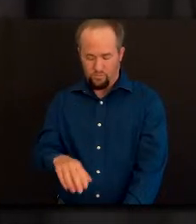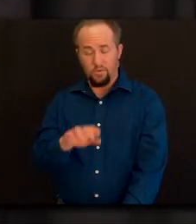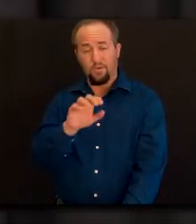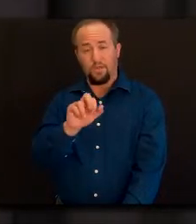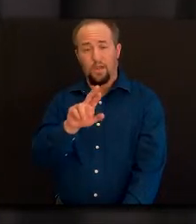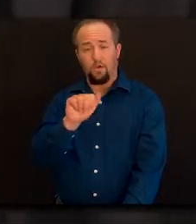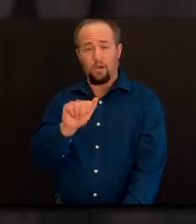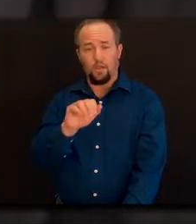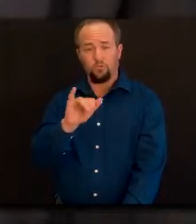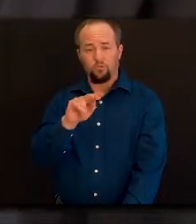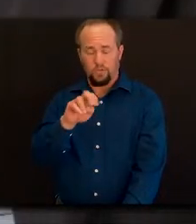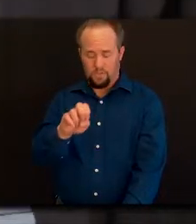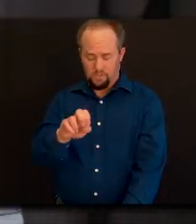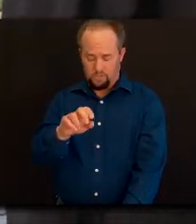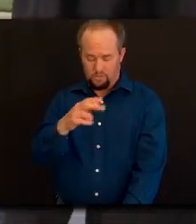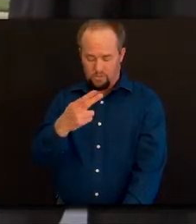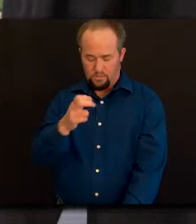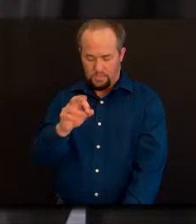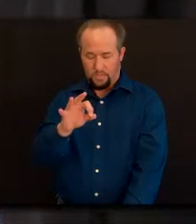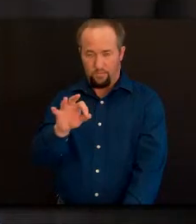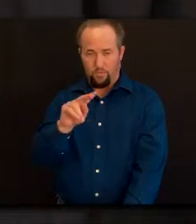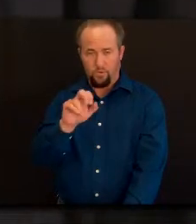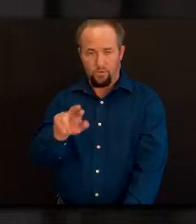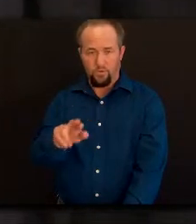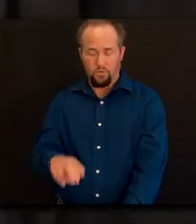Erica Jane Hefner.